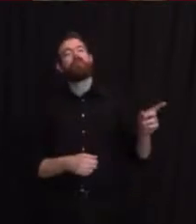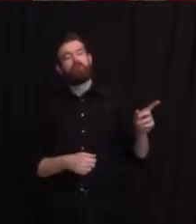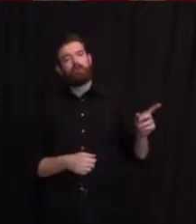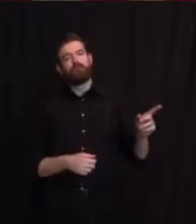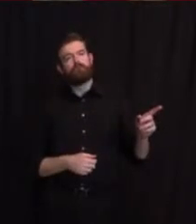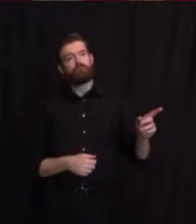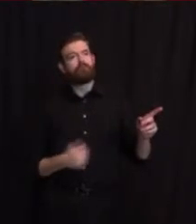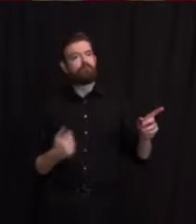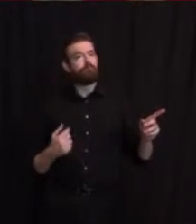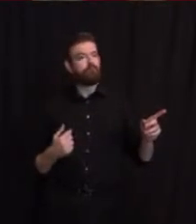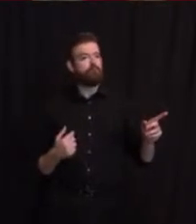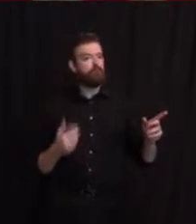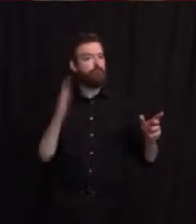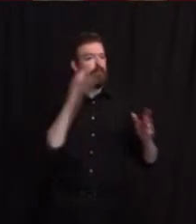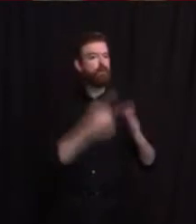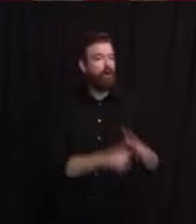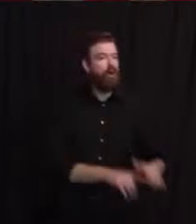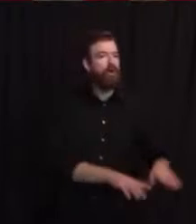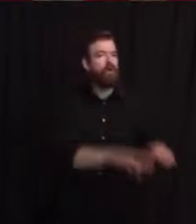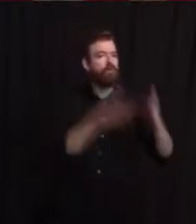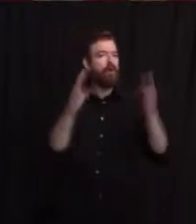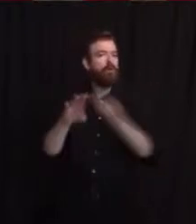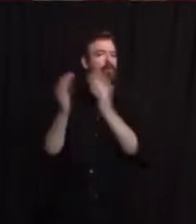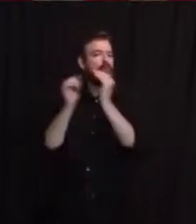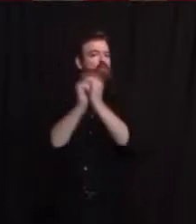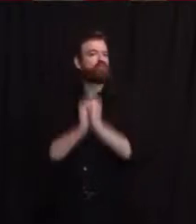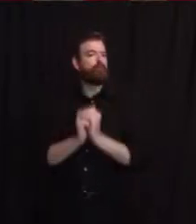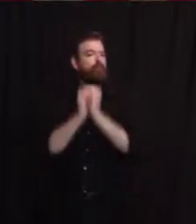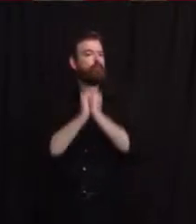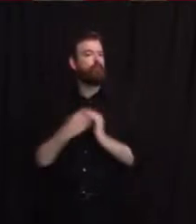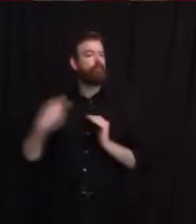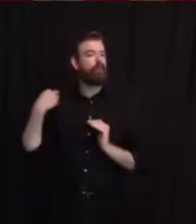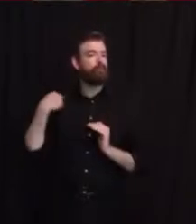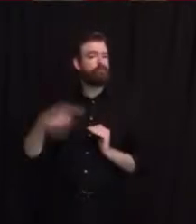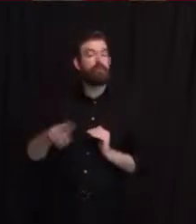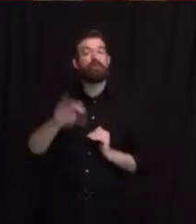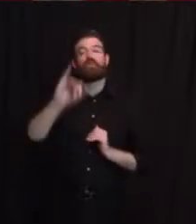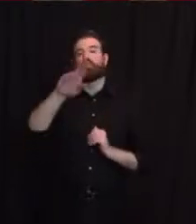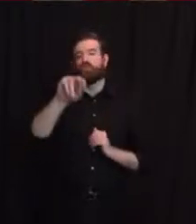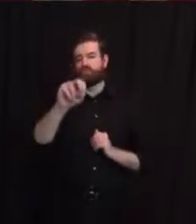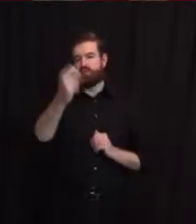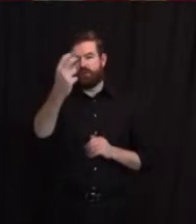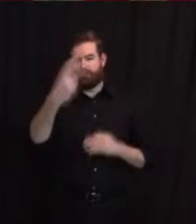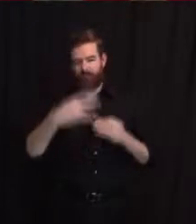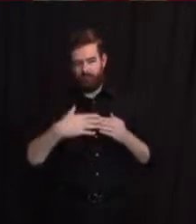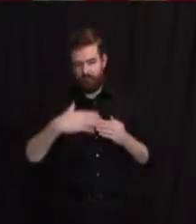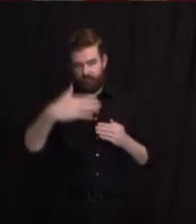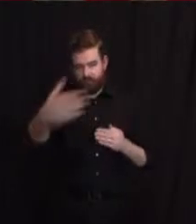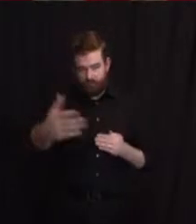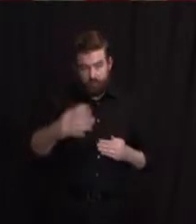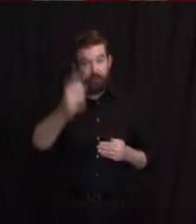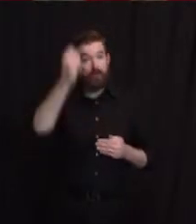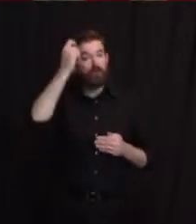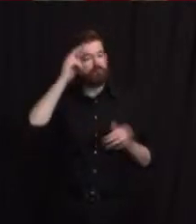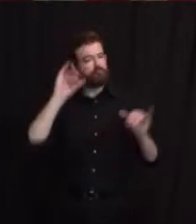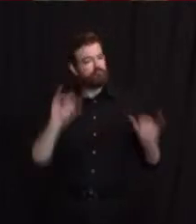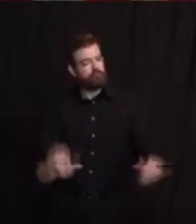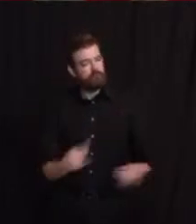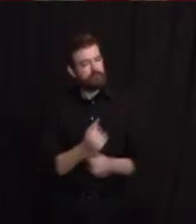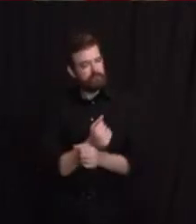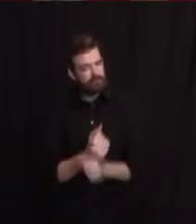to open up things carefully and responsibly indoor for faith gatherings. Thank